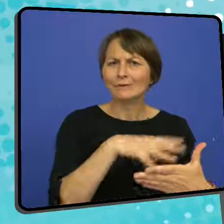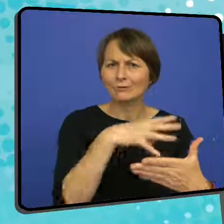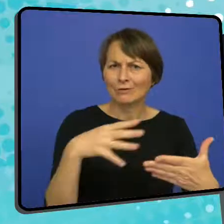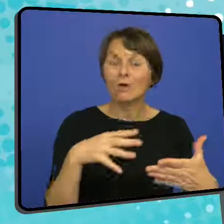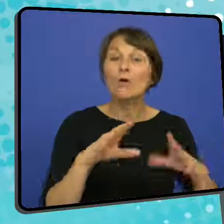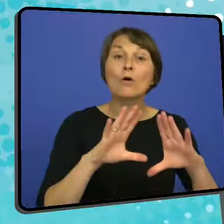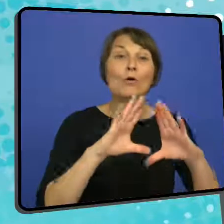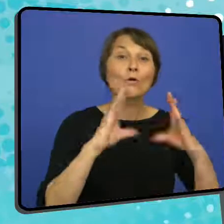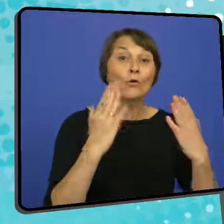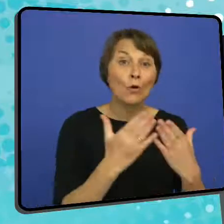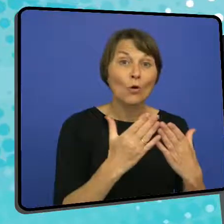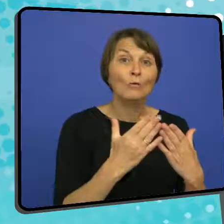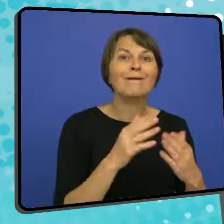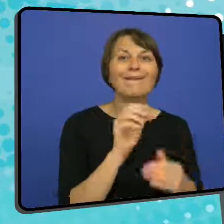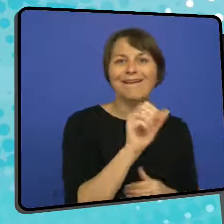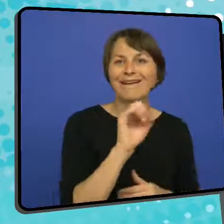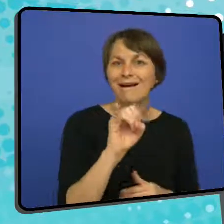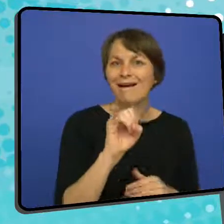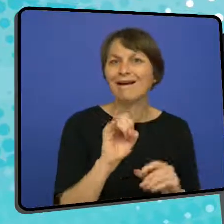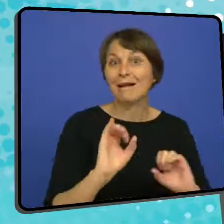tour.globalai.live.